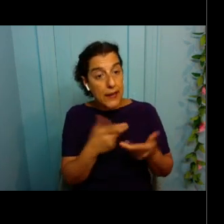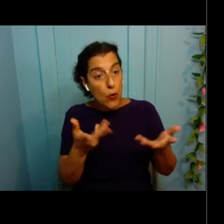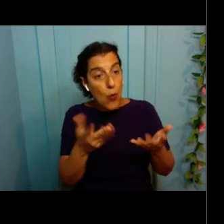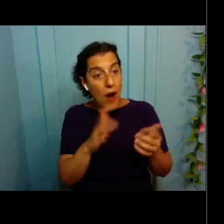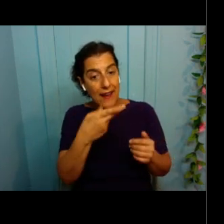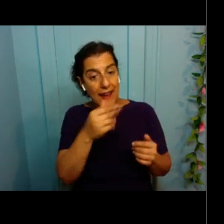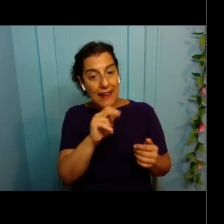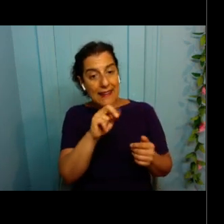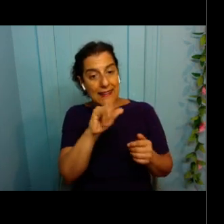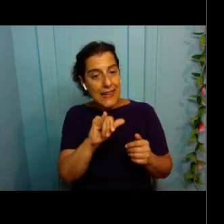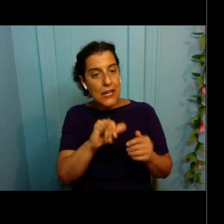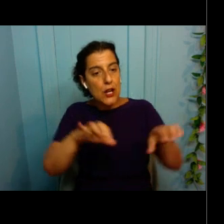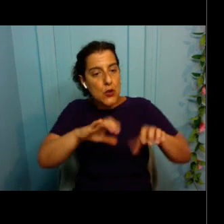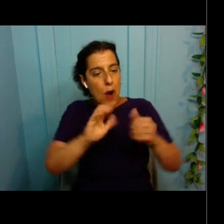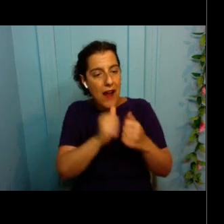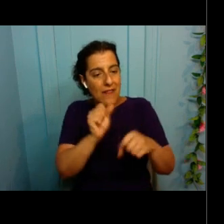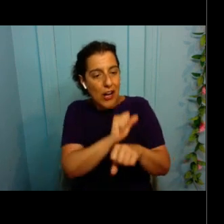do?